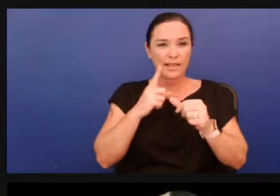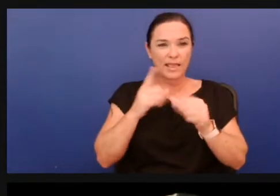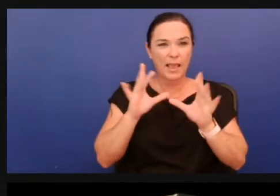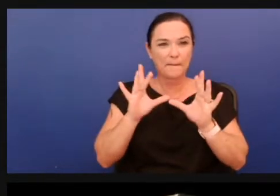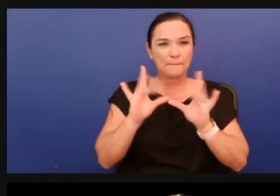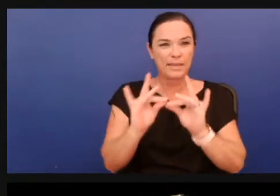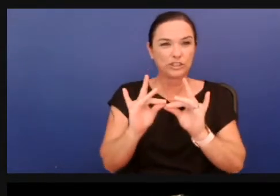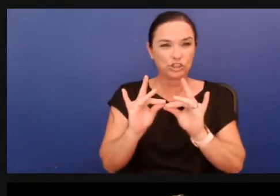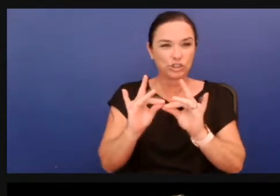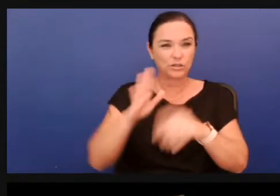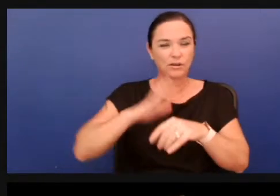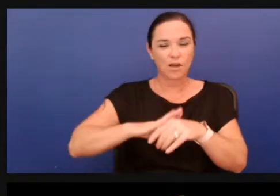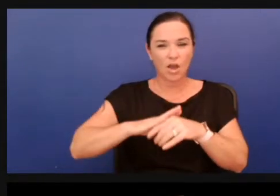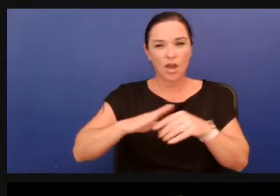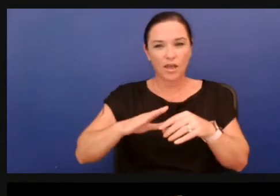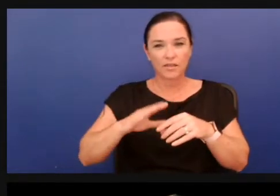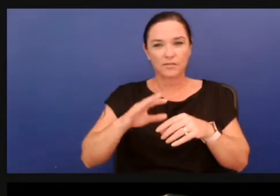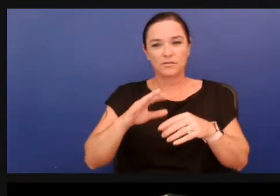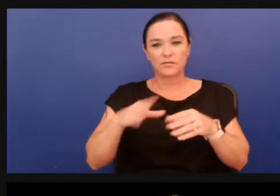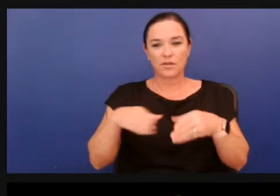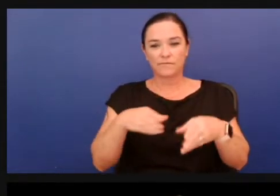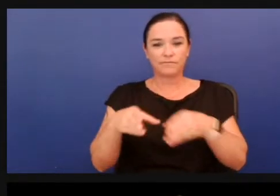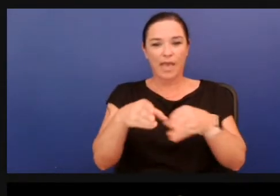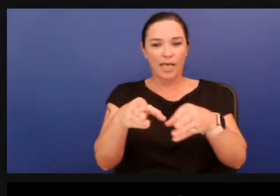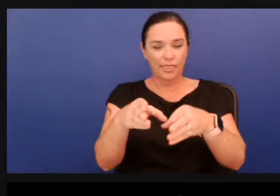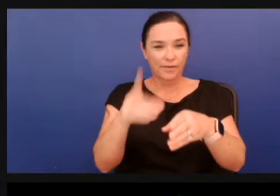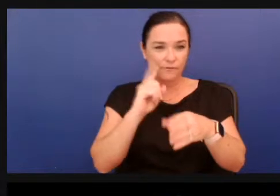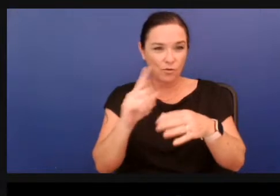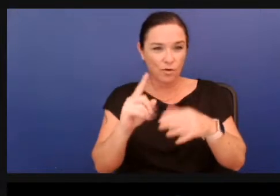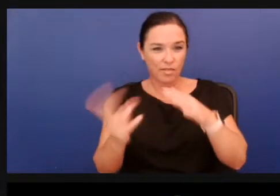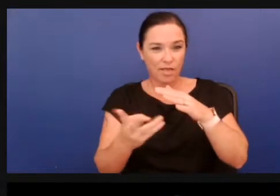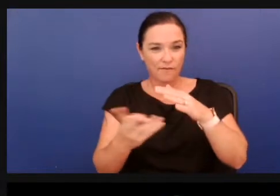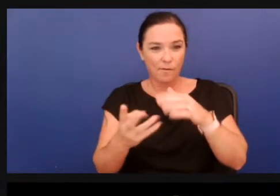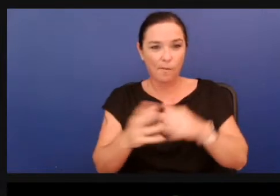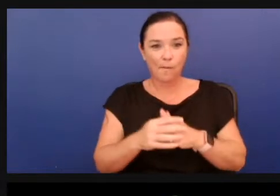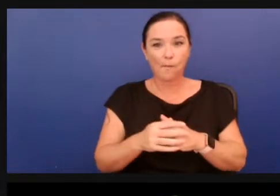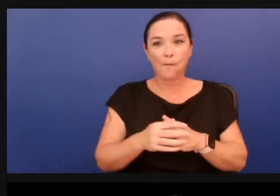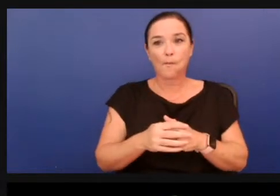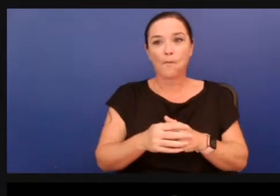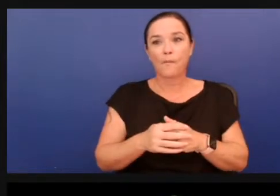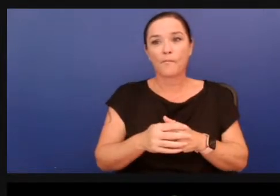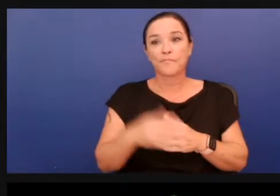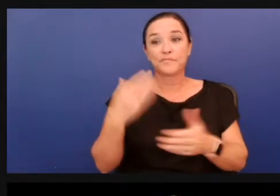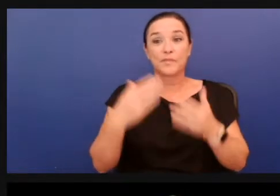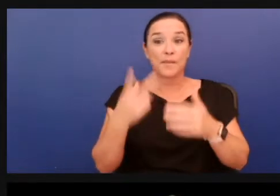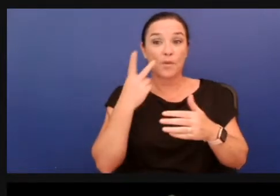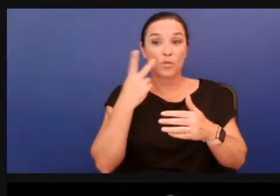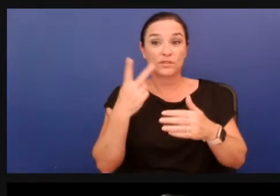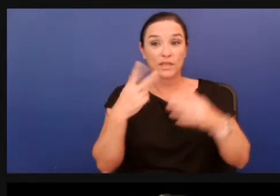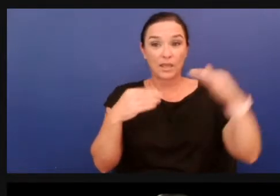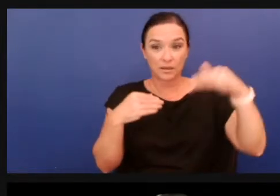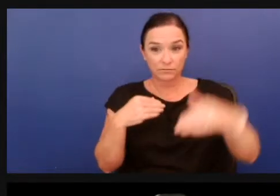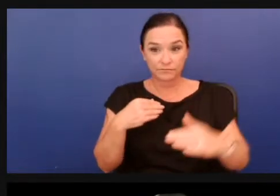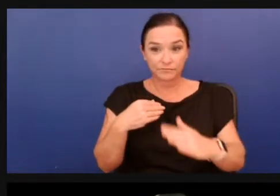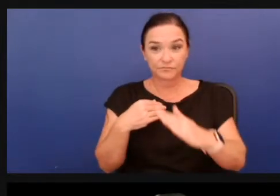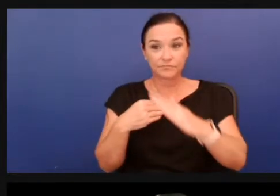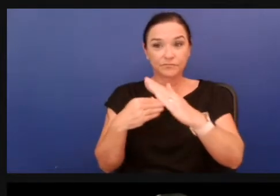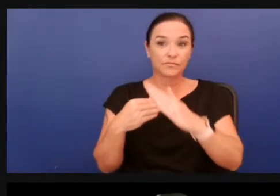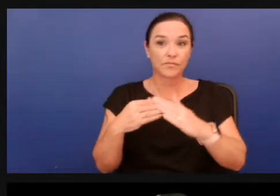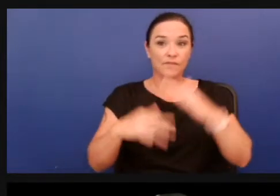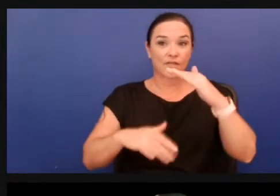this wiggling is trying to adjust the land to allow that to reopen someday. And maybe we're seeing it finally turn around here, but we'll have to wait and